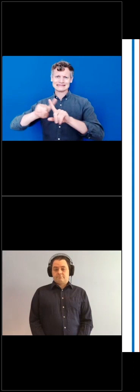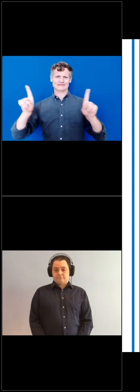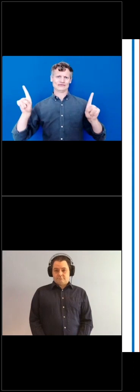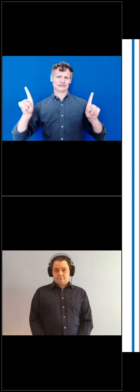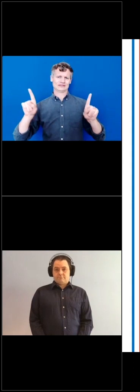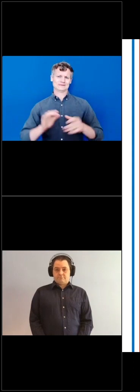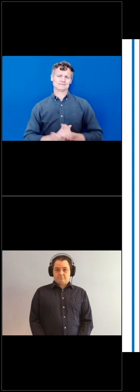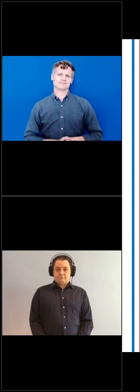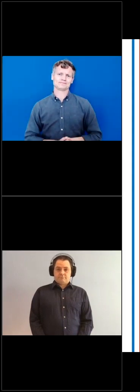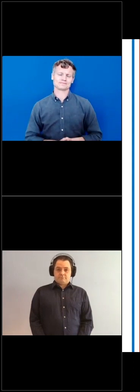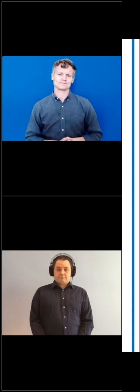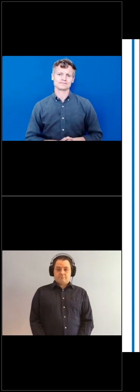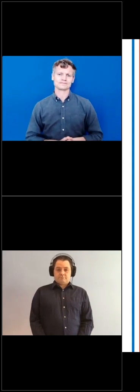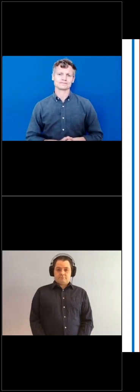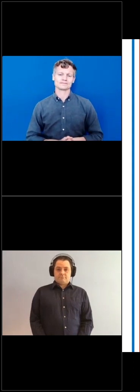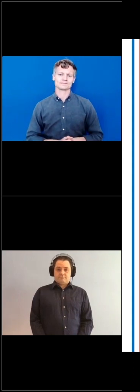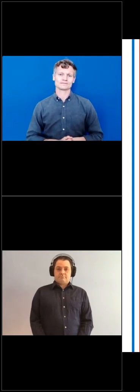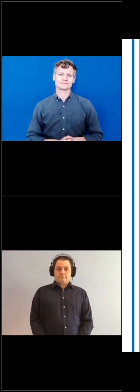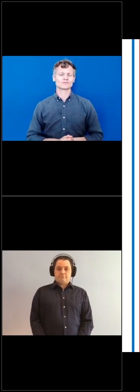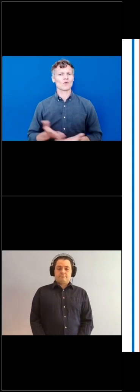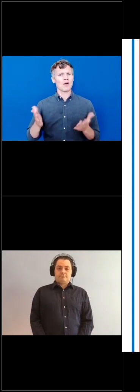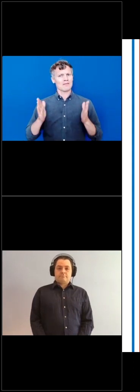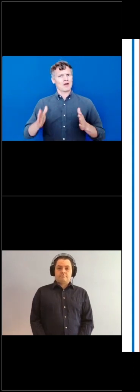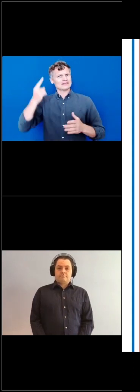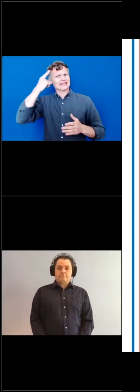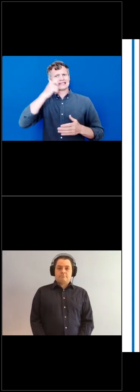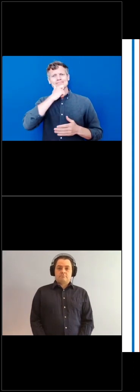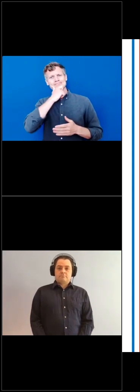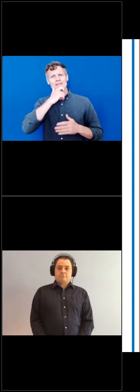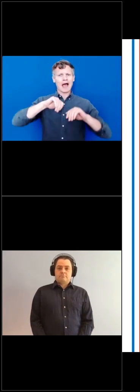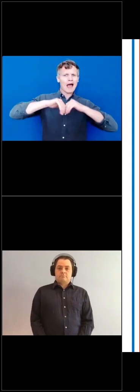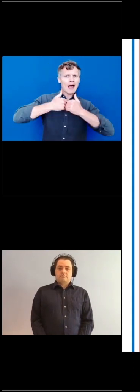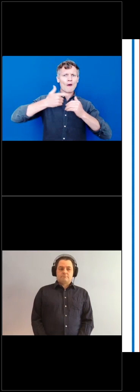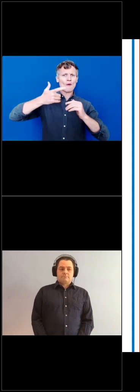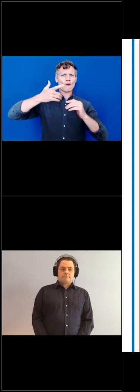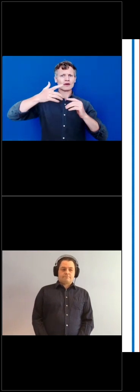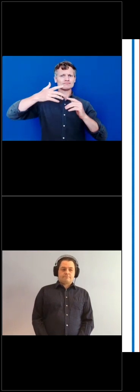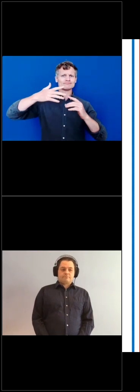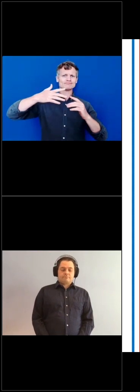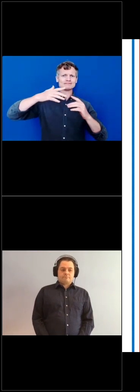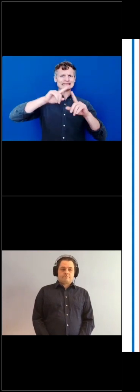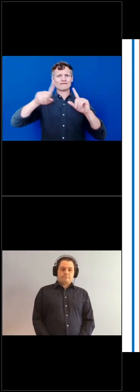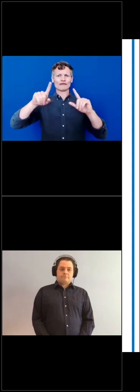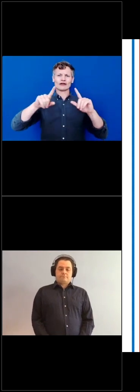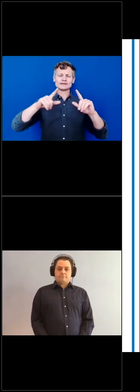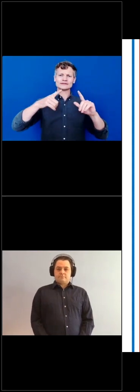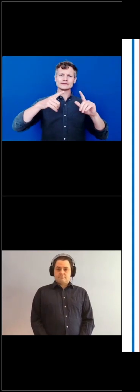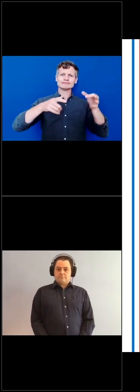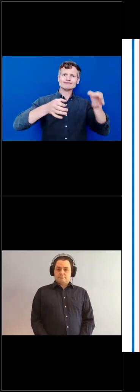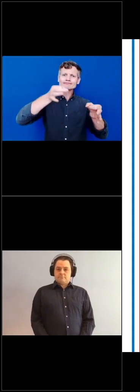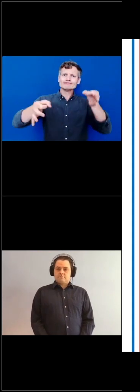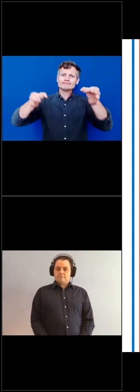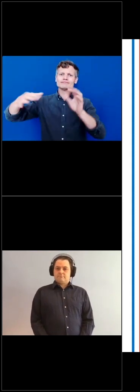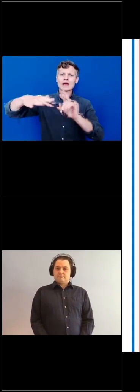of inaccessibility not to be achieved, or we experience different social barriers